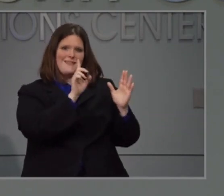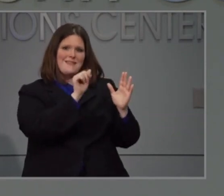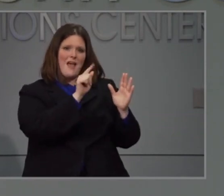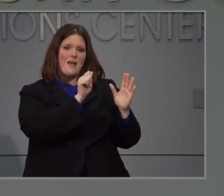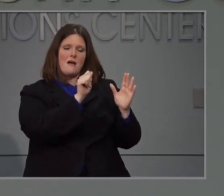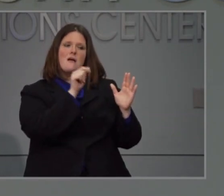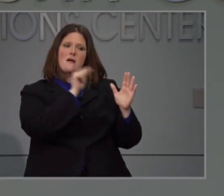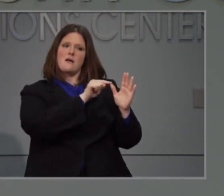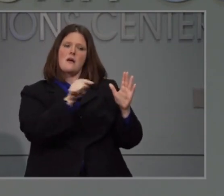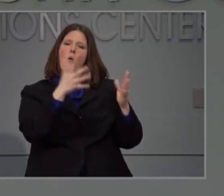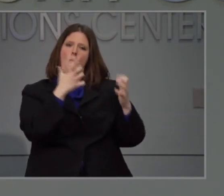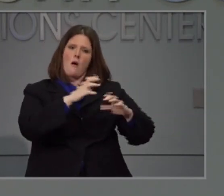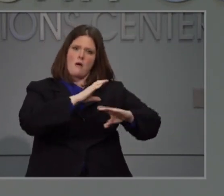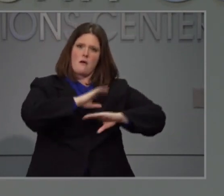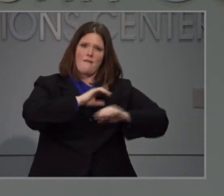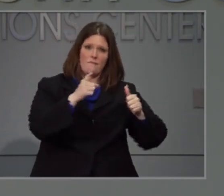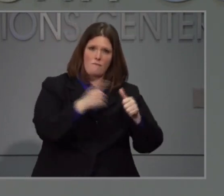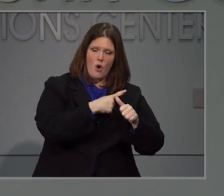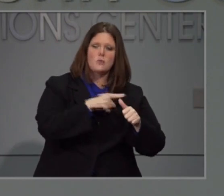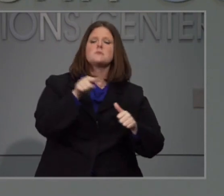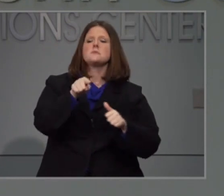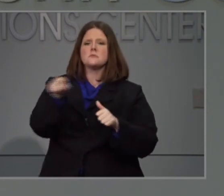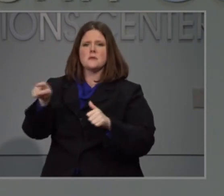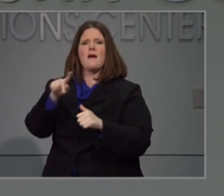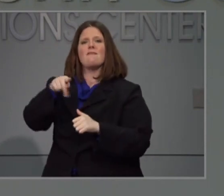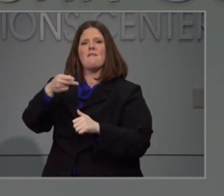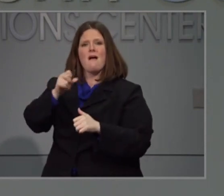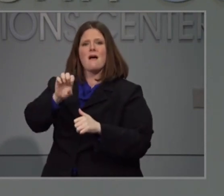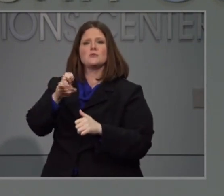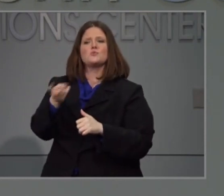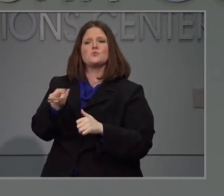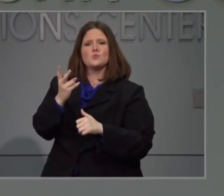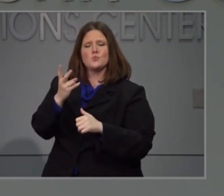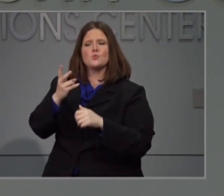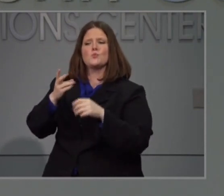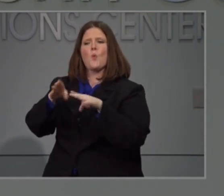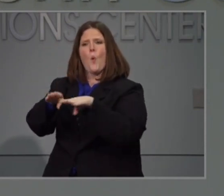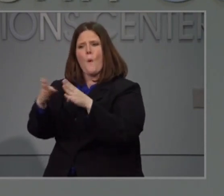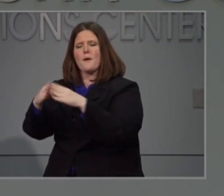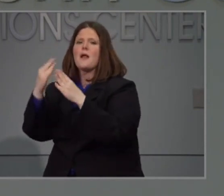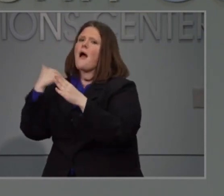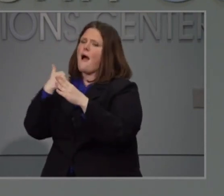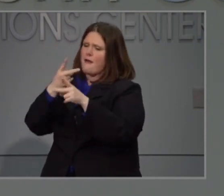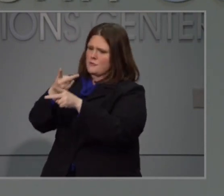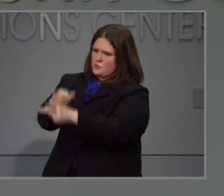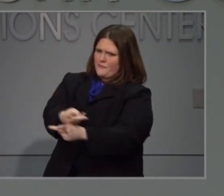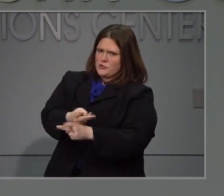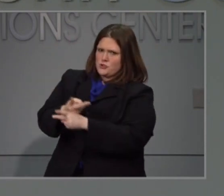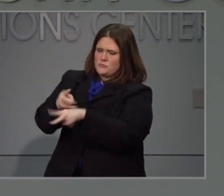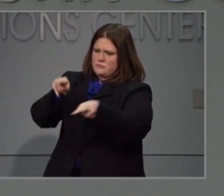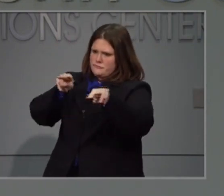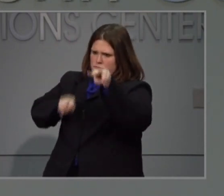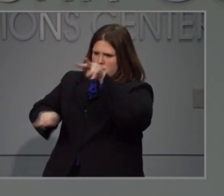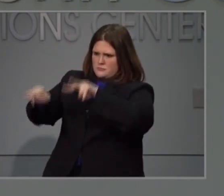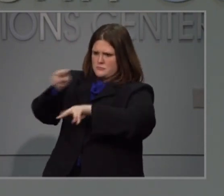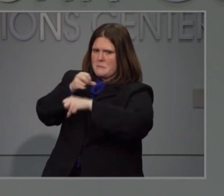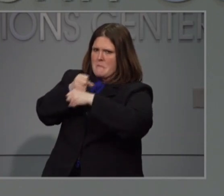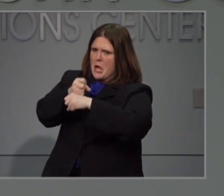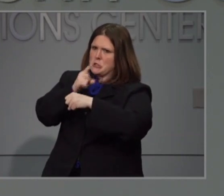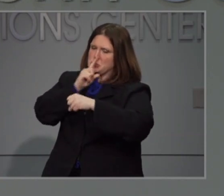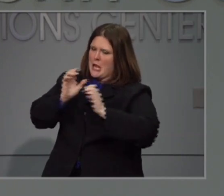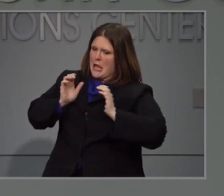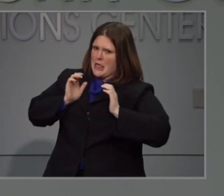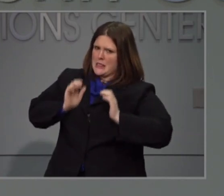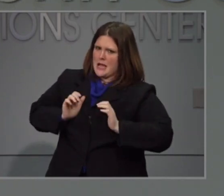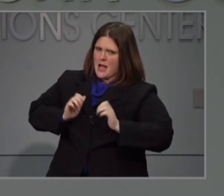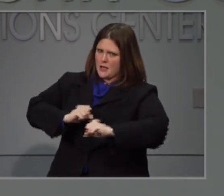2. And under supervision with some strict rules for protection of clients